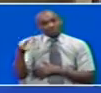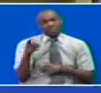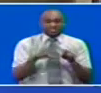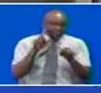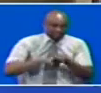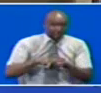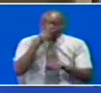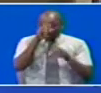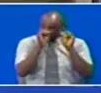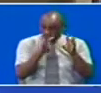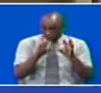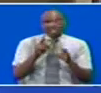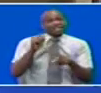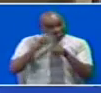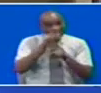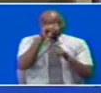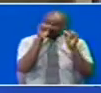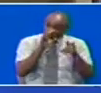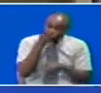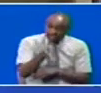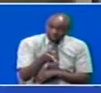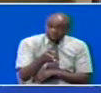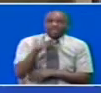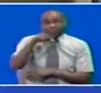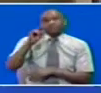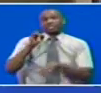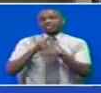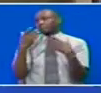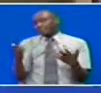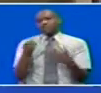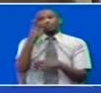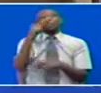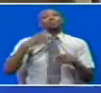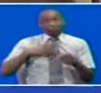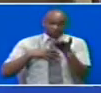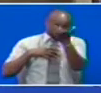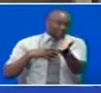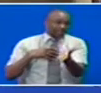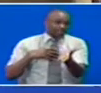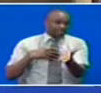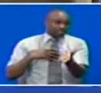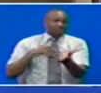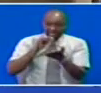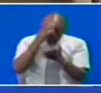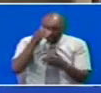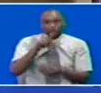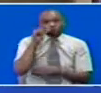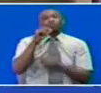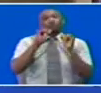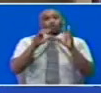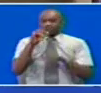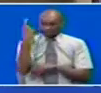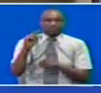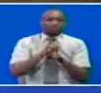coach. If we train one coach, for sure we are touching at least 20 players at a go. And that's why we chose the coaches to